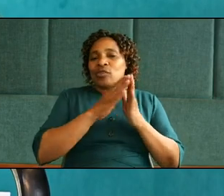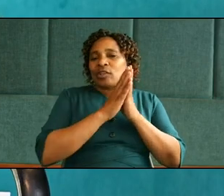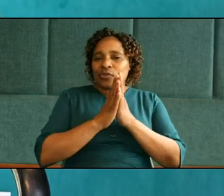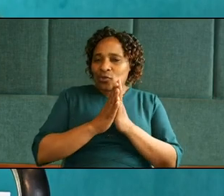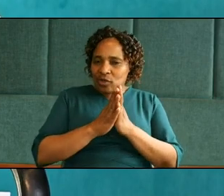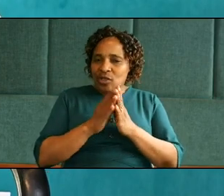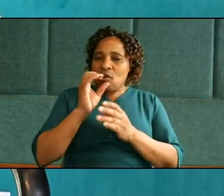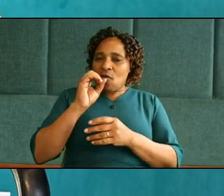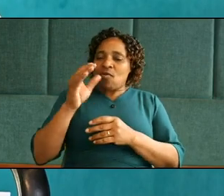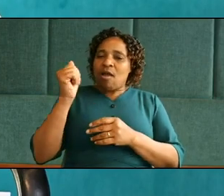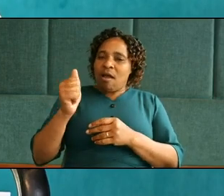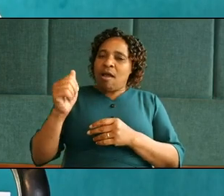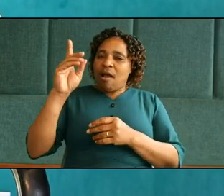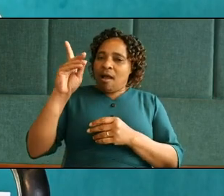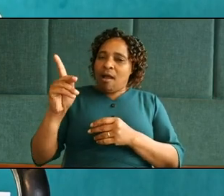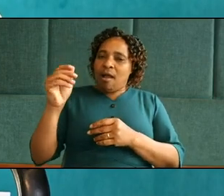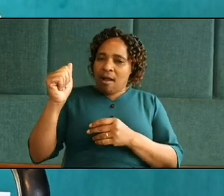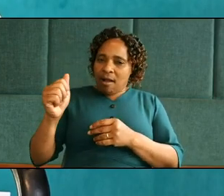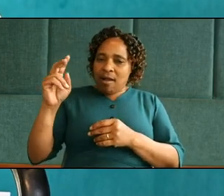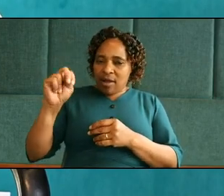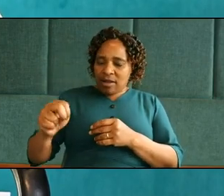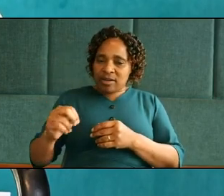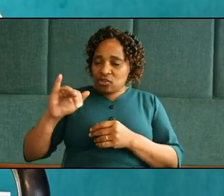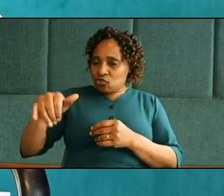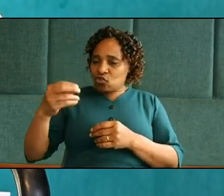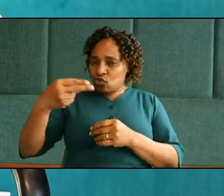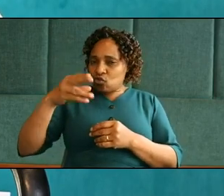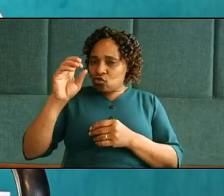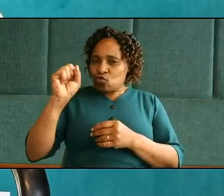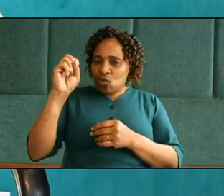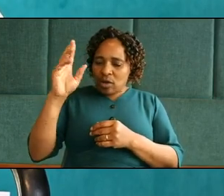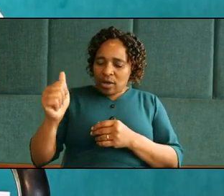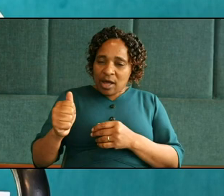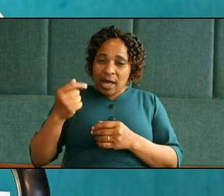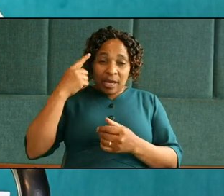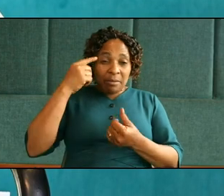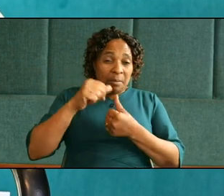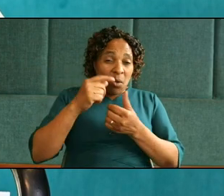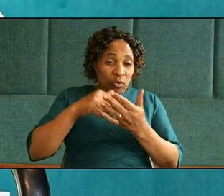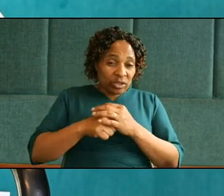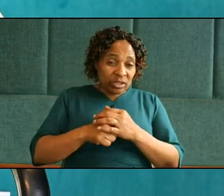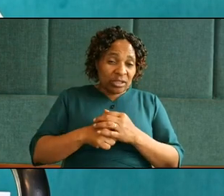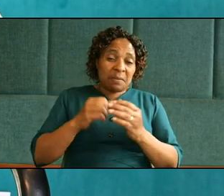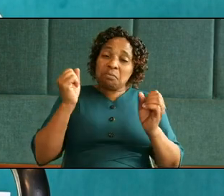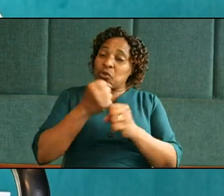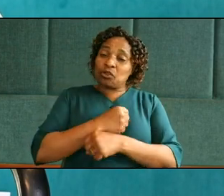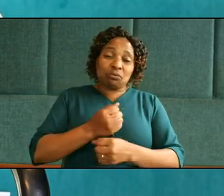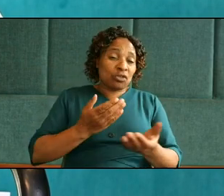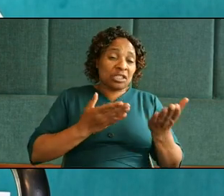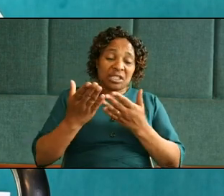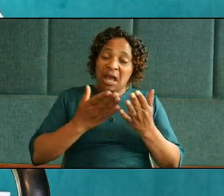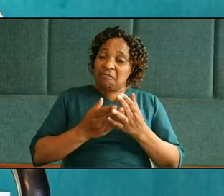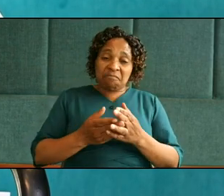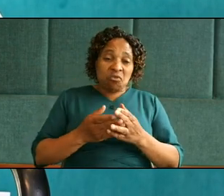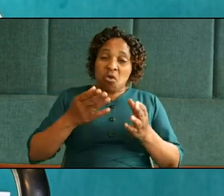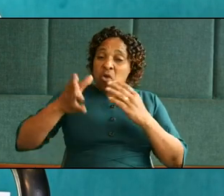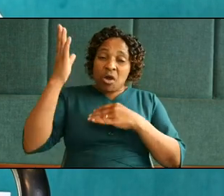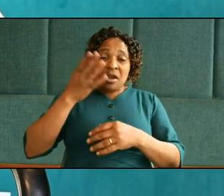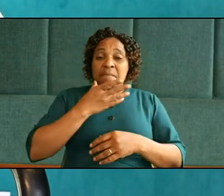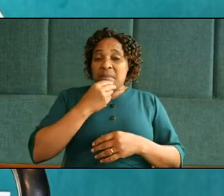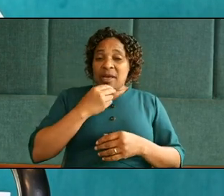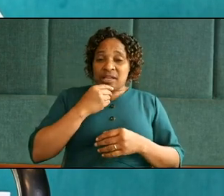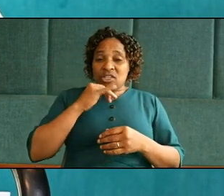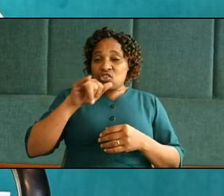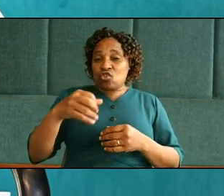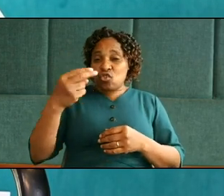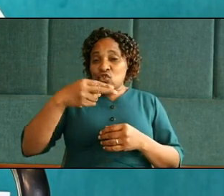Achan, Joshua's farewell message reminds us that we can't serve both God and man. And as he says in Joshua 24:15, you